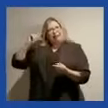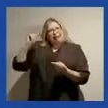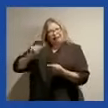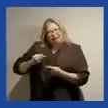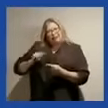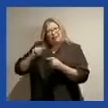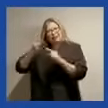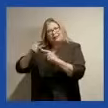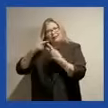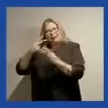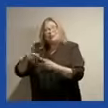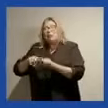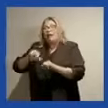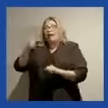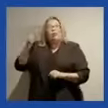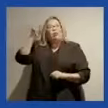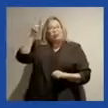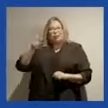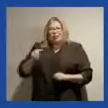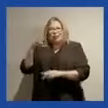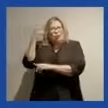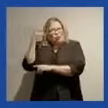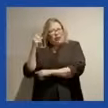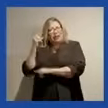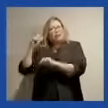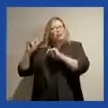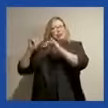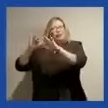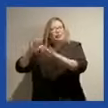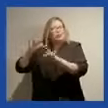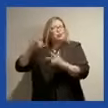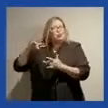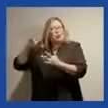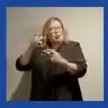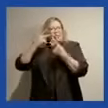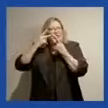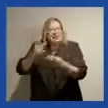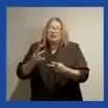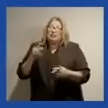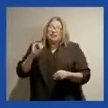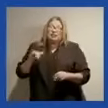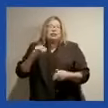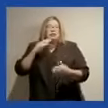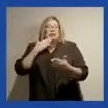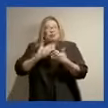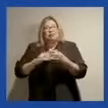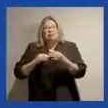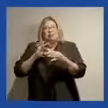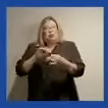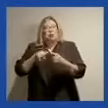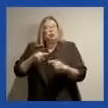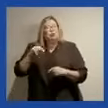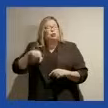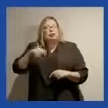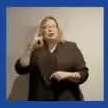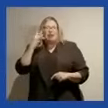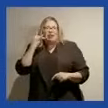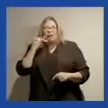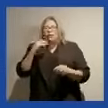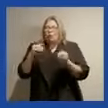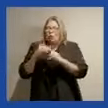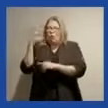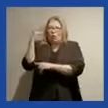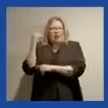are enjoying record-breaking tourism. That's a very encouraging sign as well in terms of California's stability, but it's record high in terms of